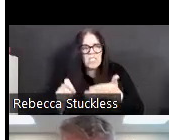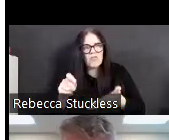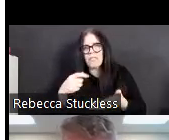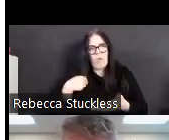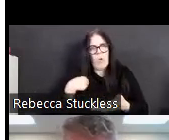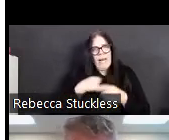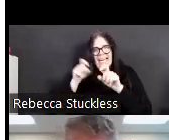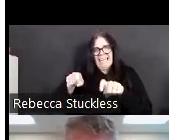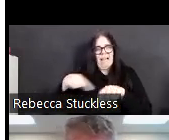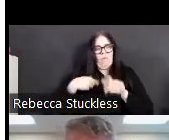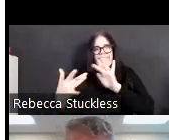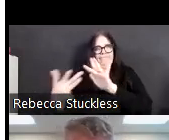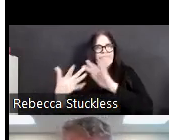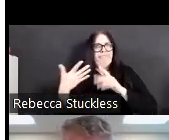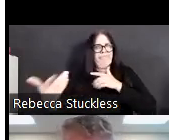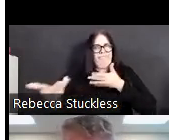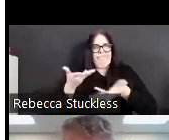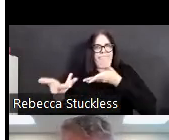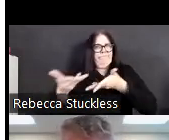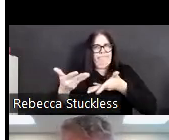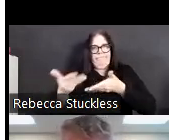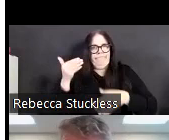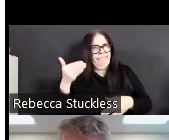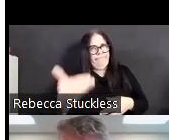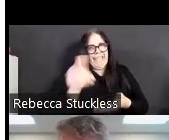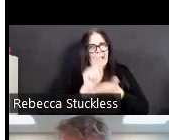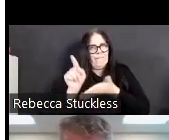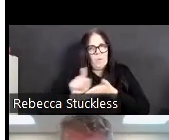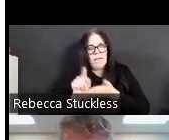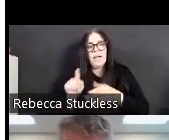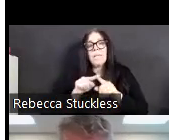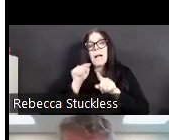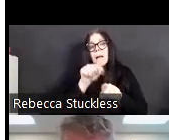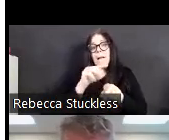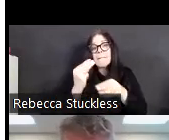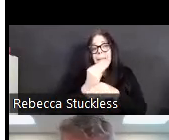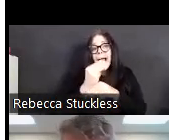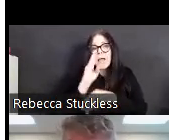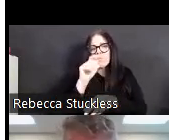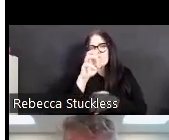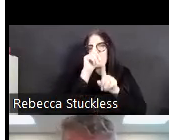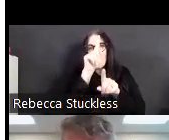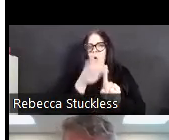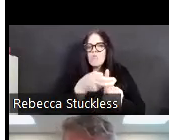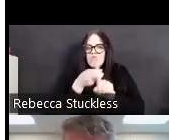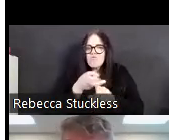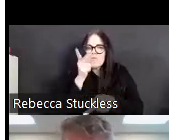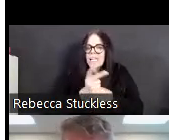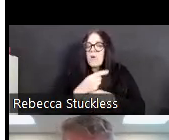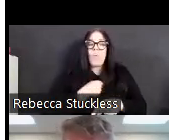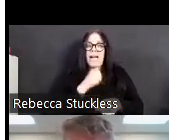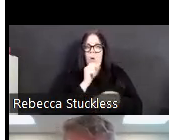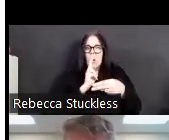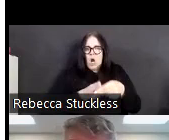every week. So the Math Booster program, we look at as a retention program. We don't actually call it level 1, but we look at it